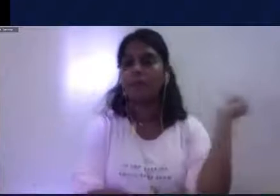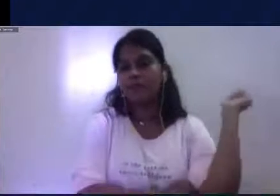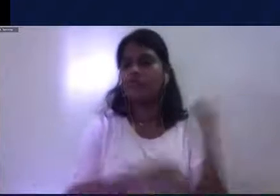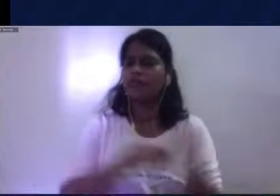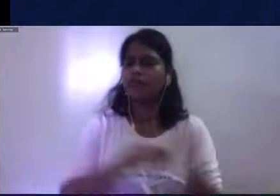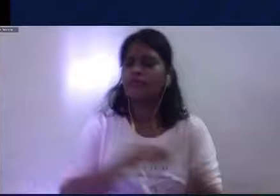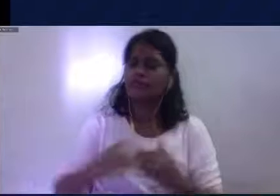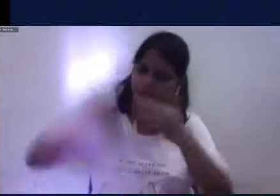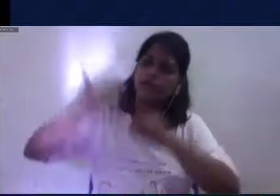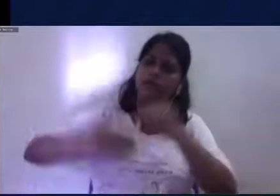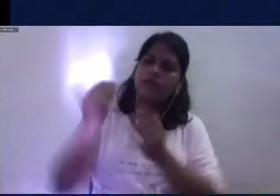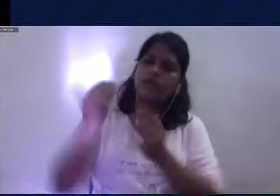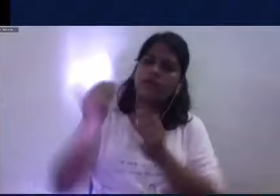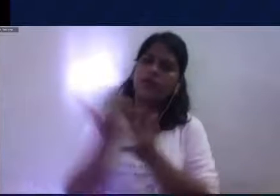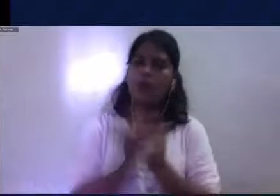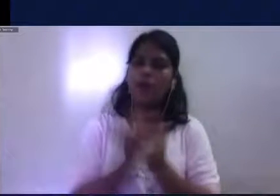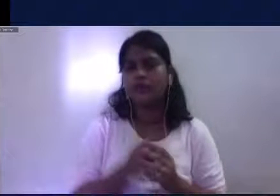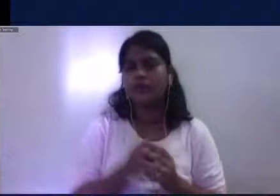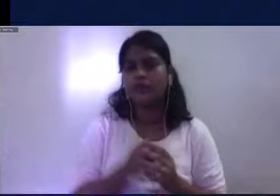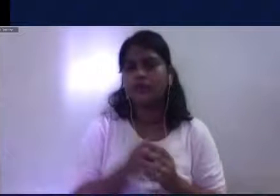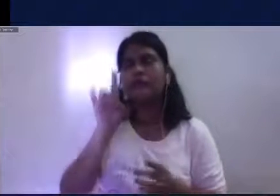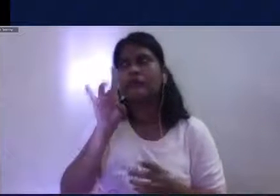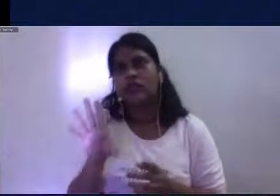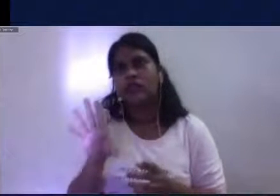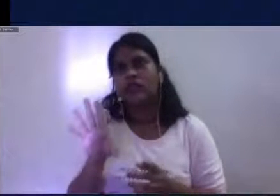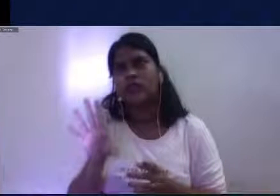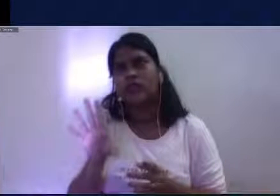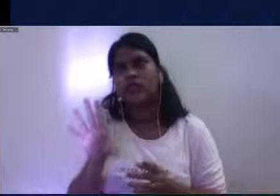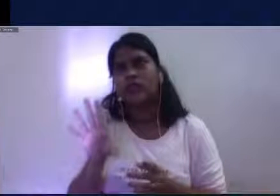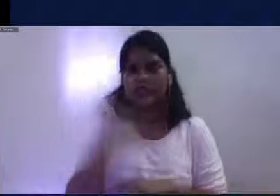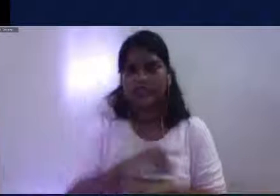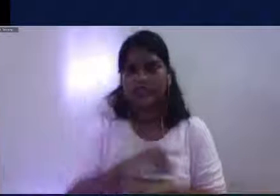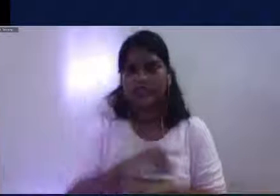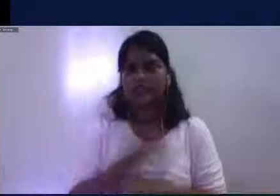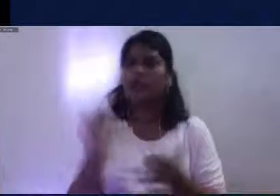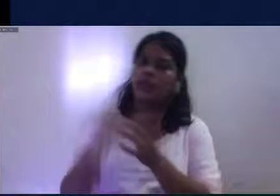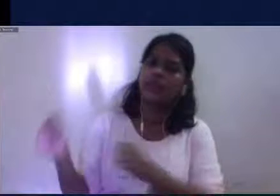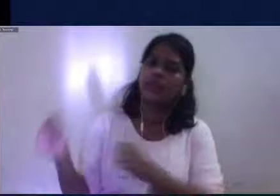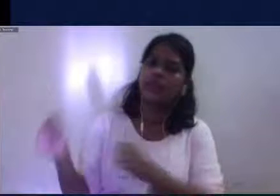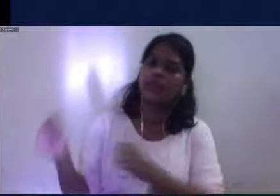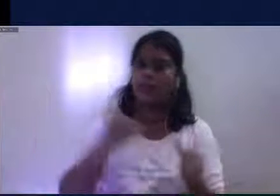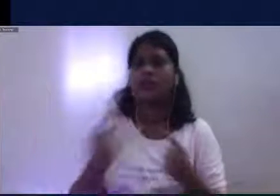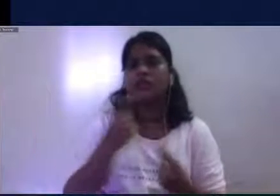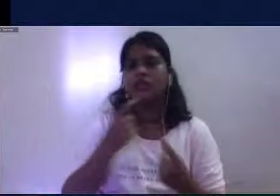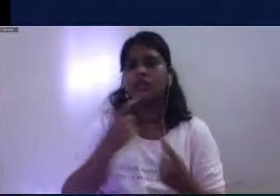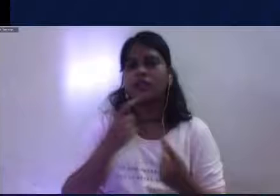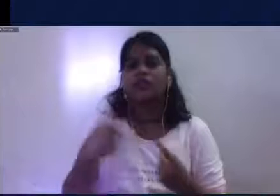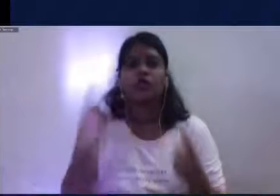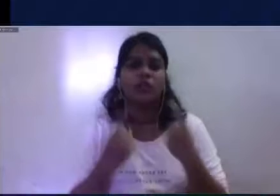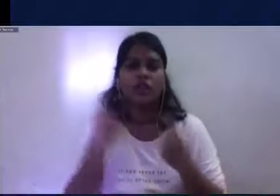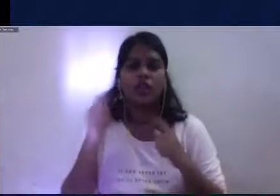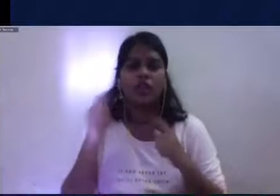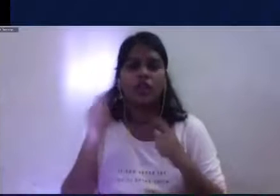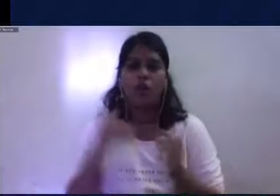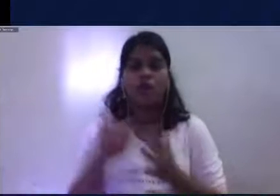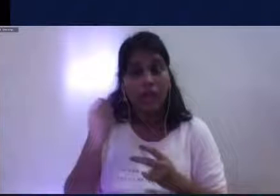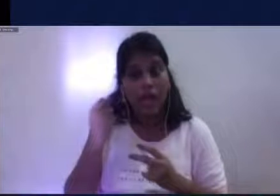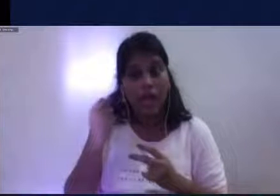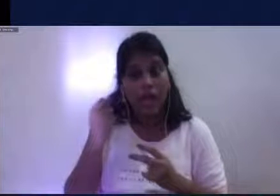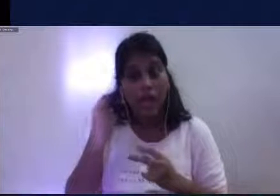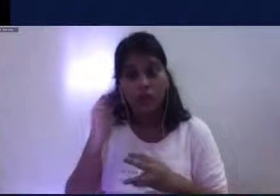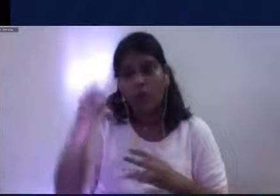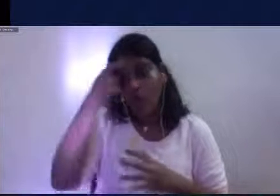After about 15 to 20 days, they again came back to me saying, we've been thinking about this and we realized the problem